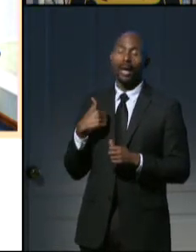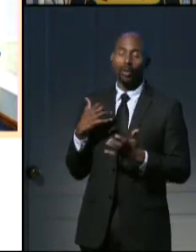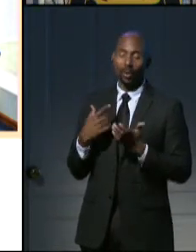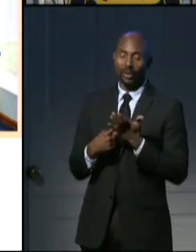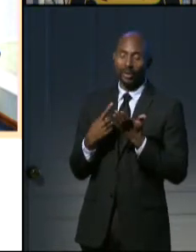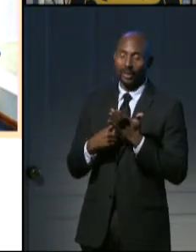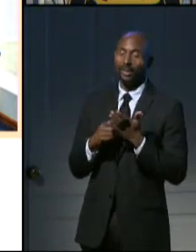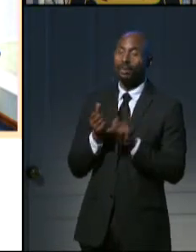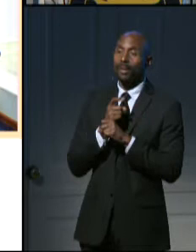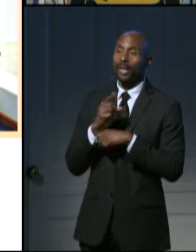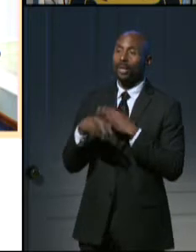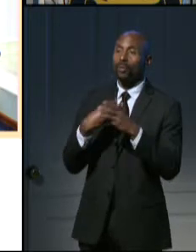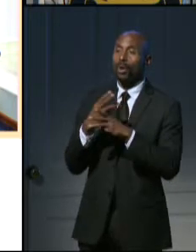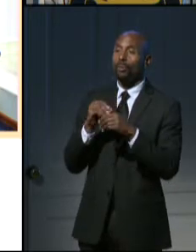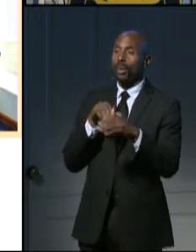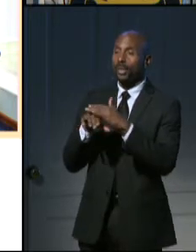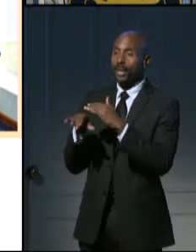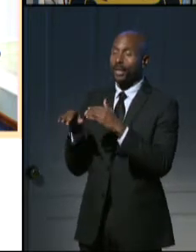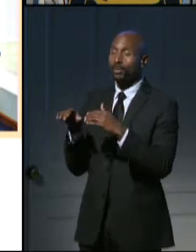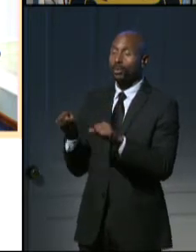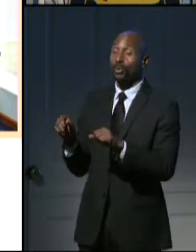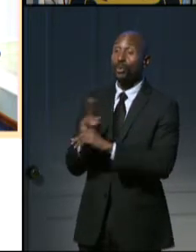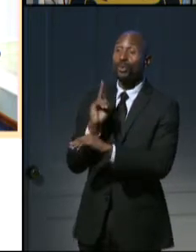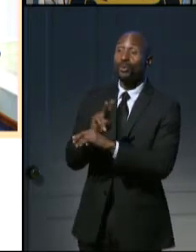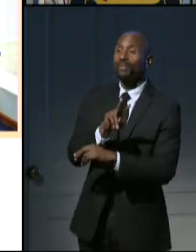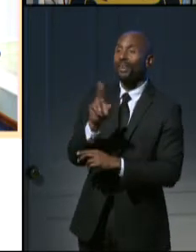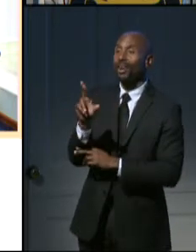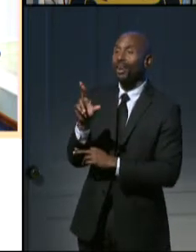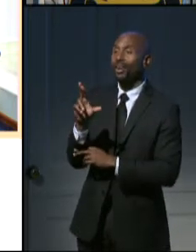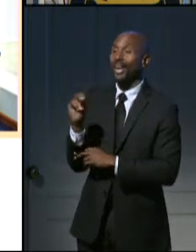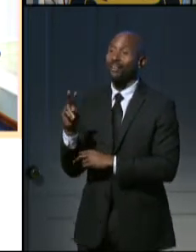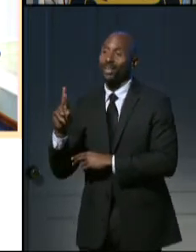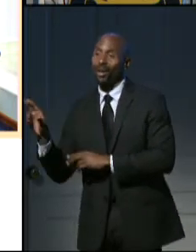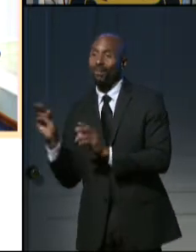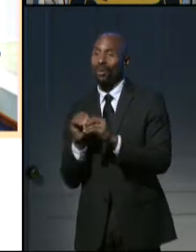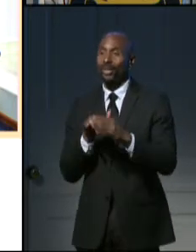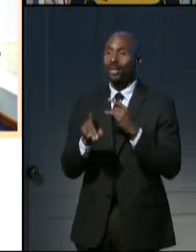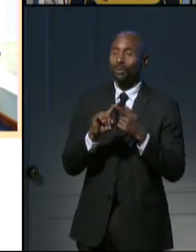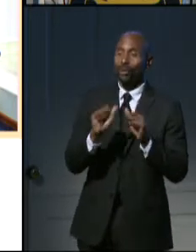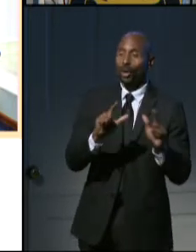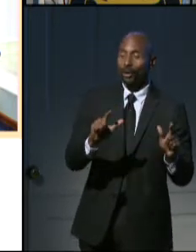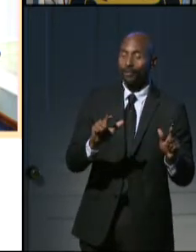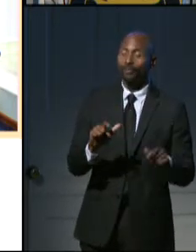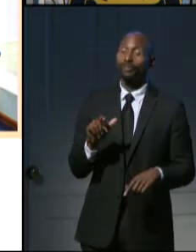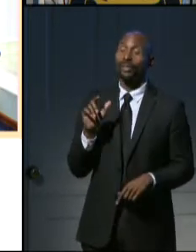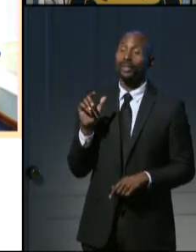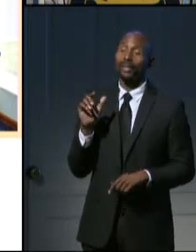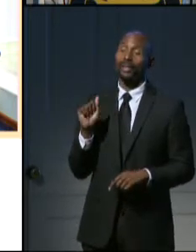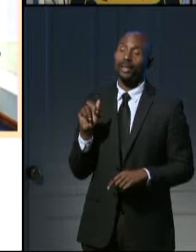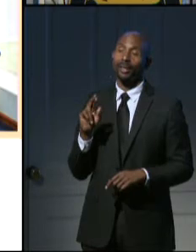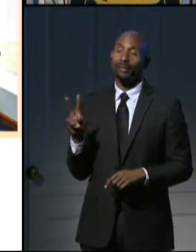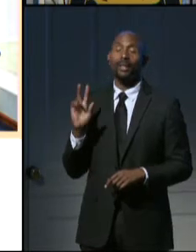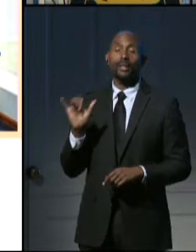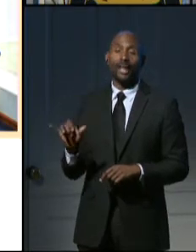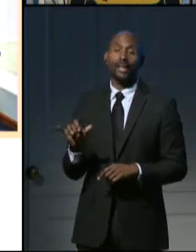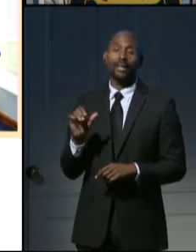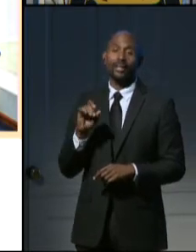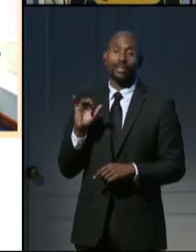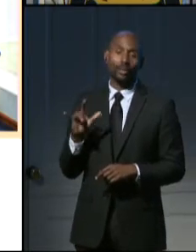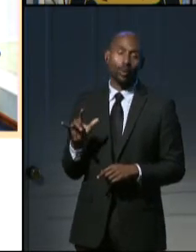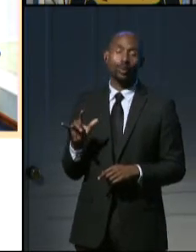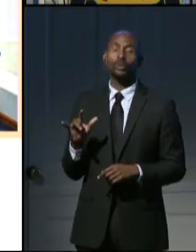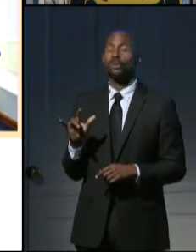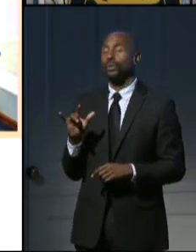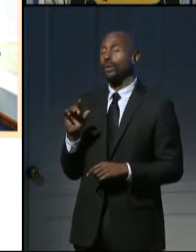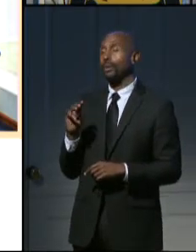and VR more accessible to all. AARP, as many of you probably well know, is a social mission nonprofit